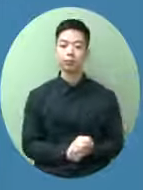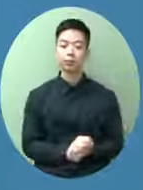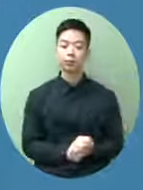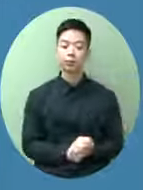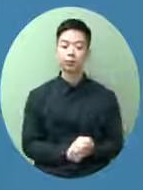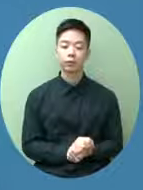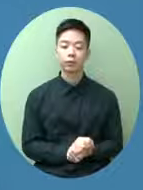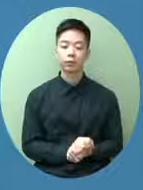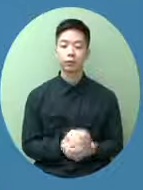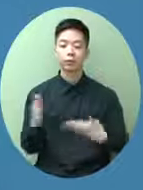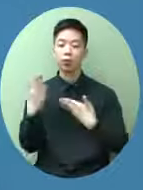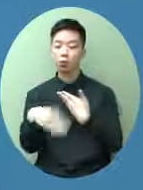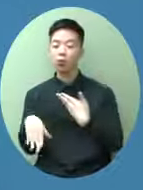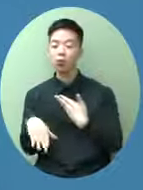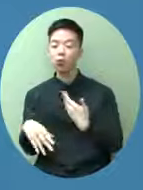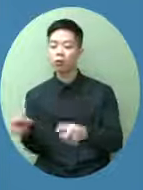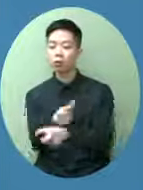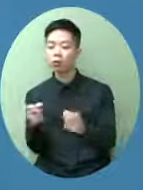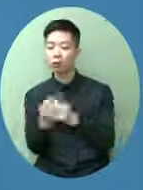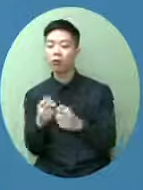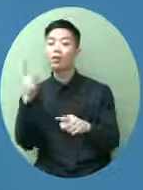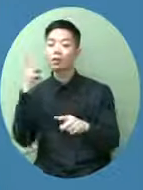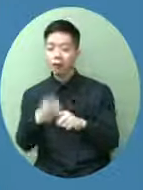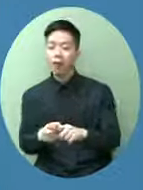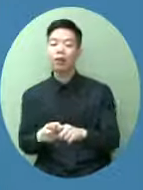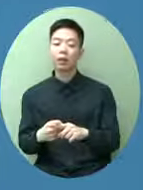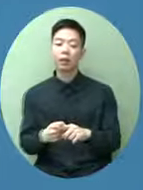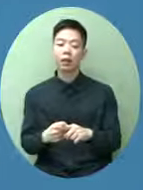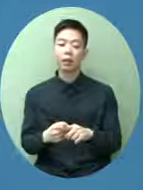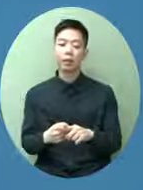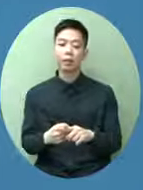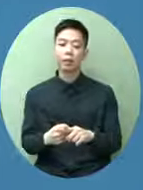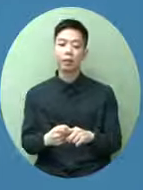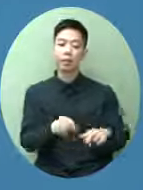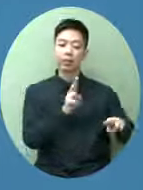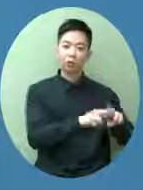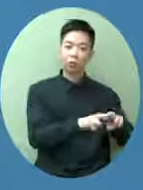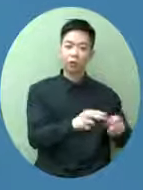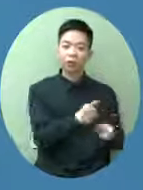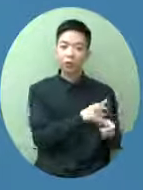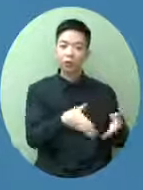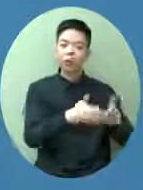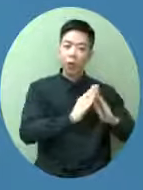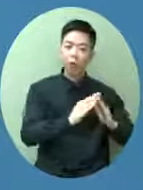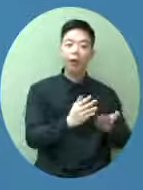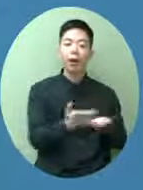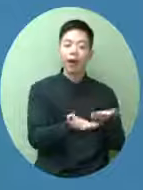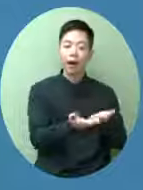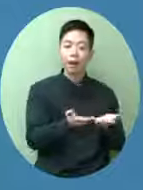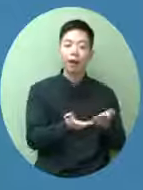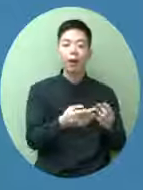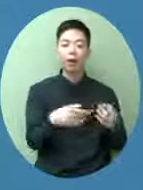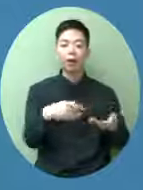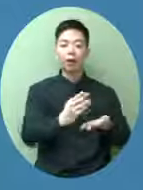the mainlandto inspect their businessto talk to investors and consumersso I explained to themthat if that is our joint